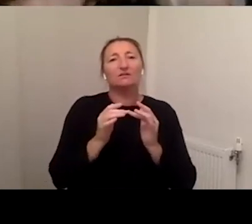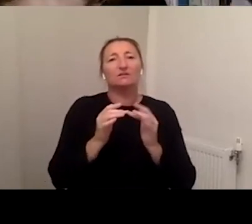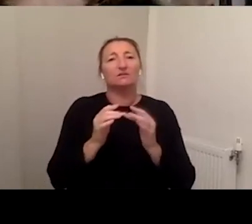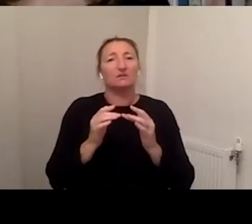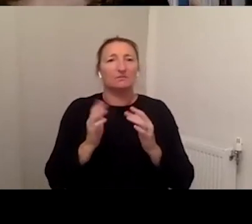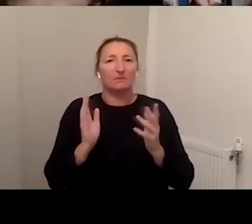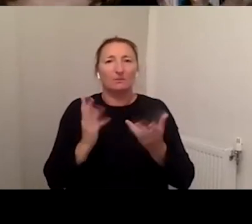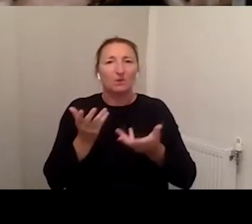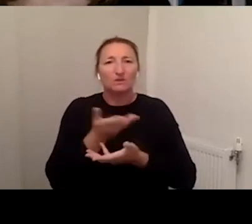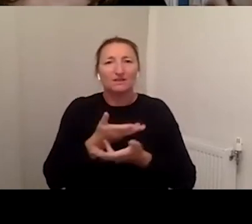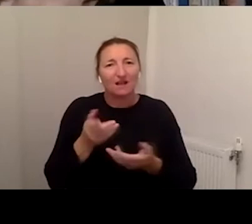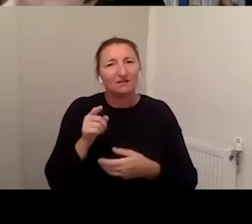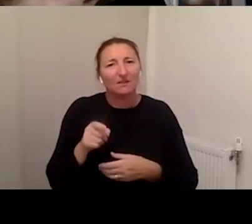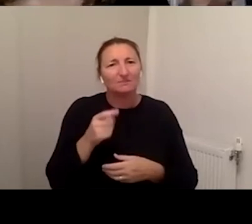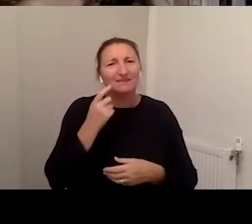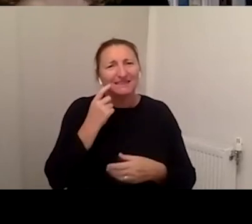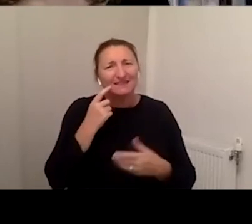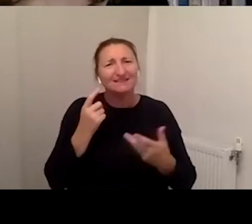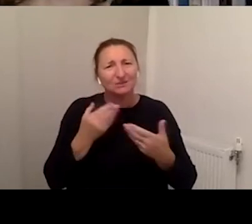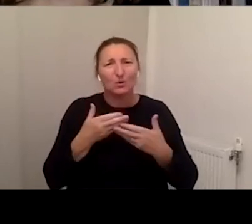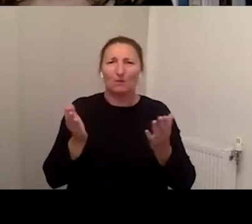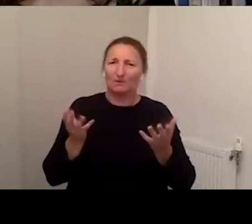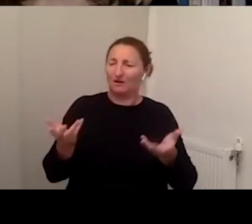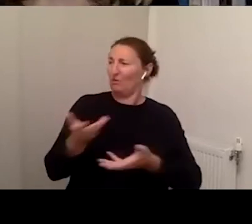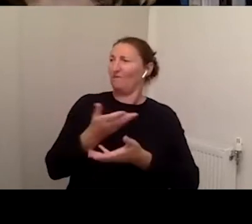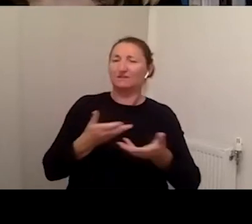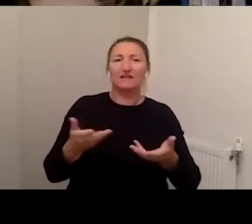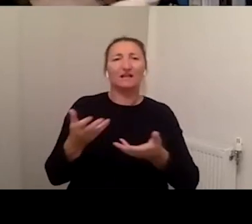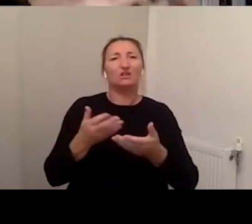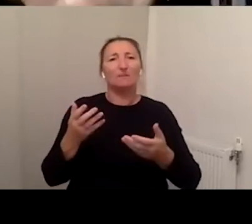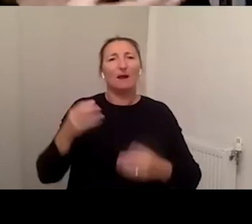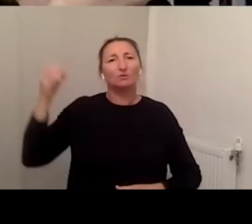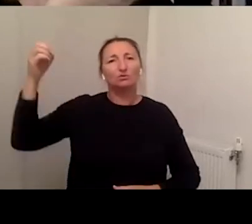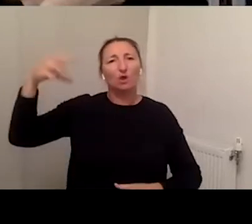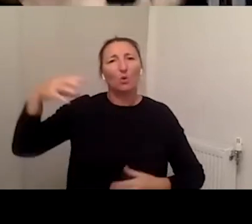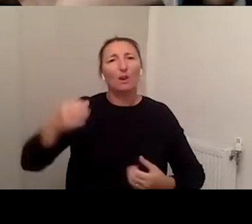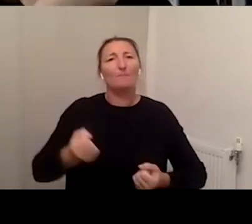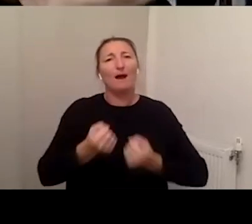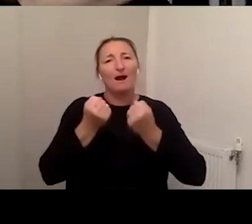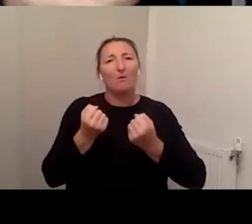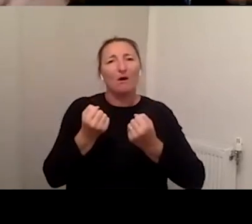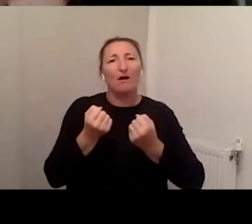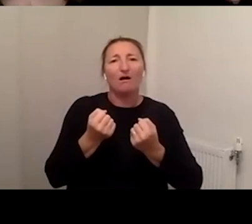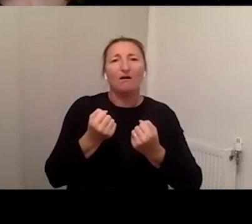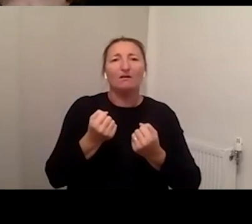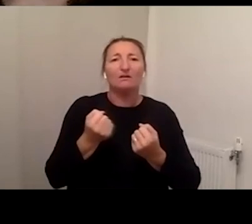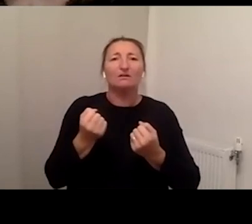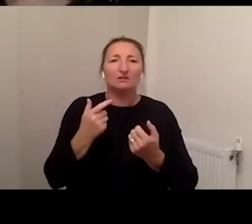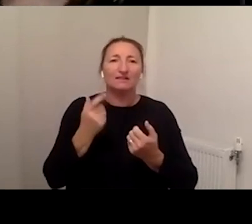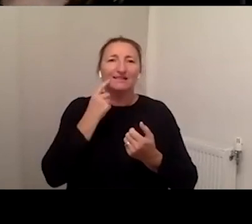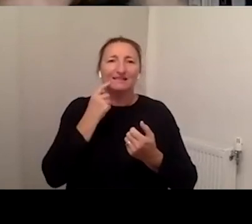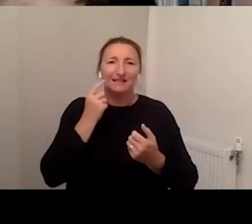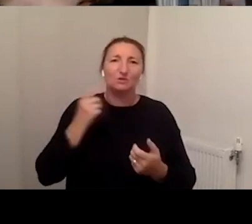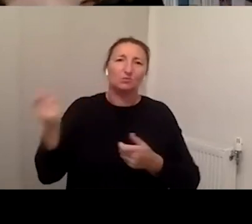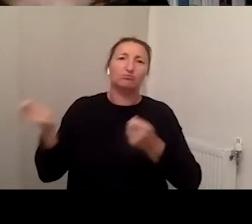because it's easy to have a conversation, or it's easier to have a conversation about solar power because we can bring a solar panel and put it on a